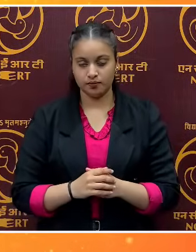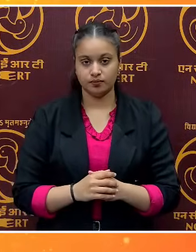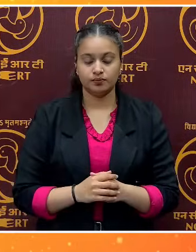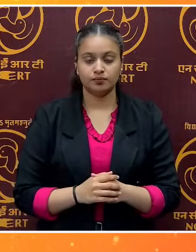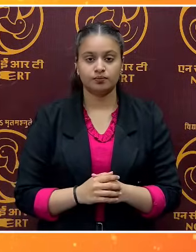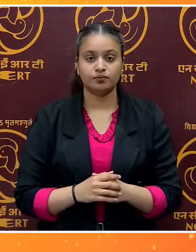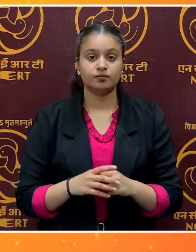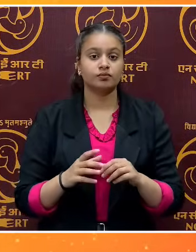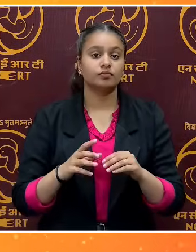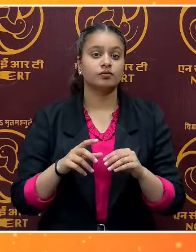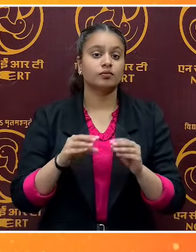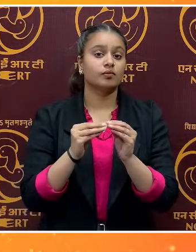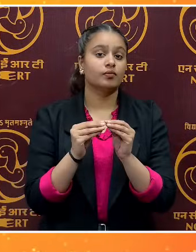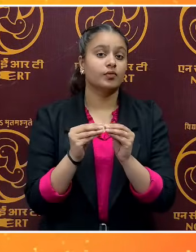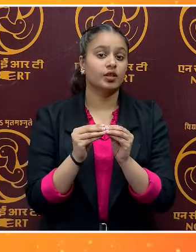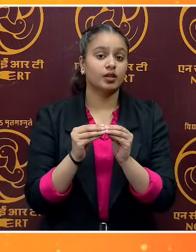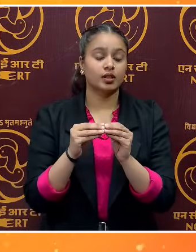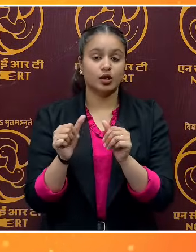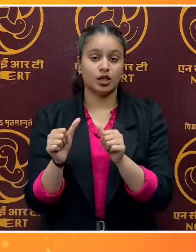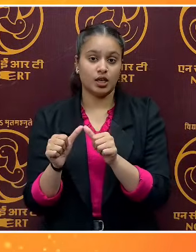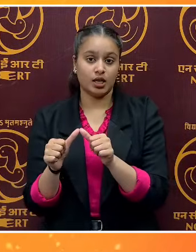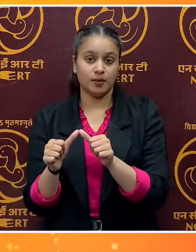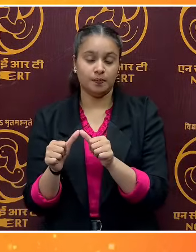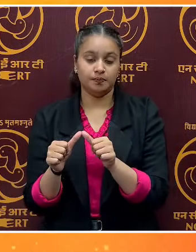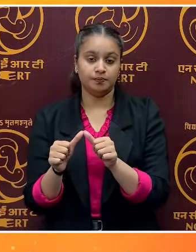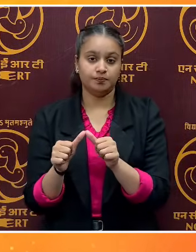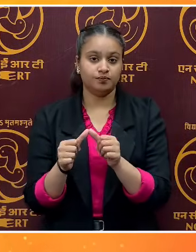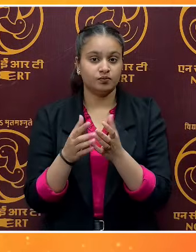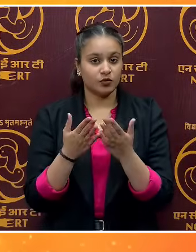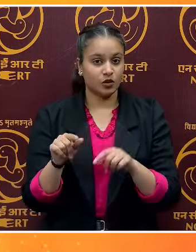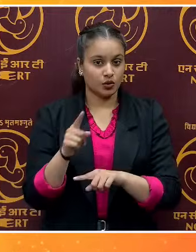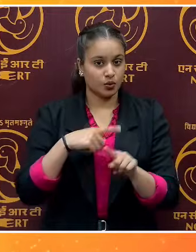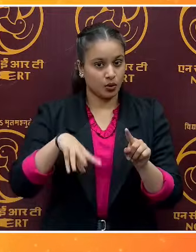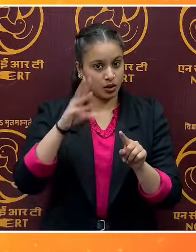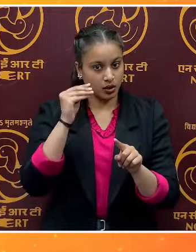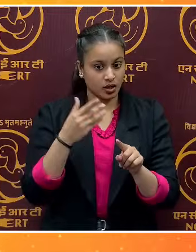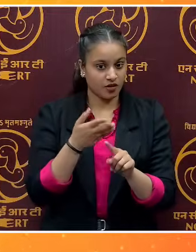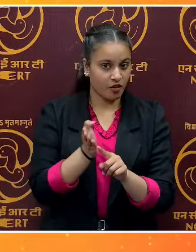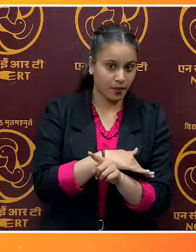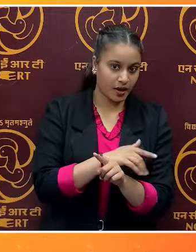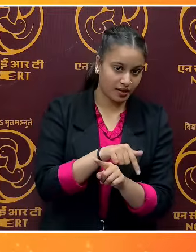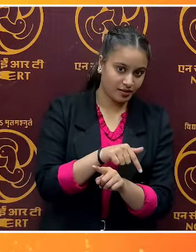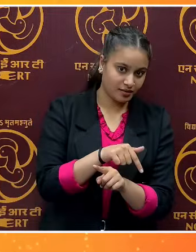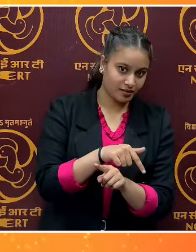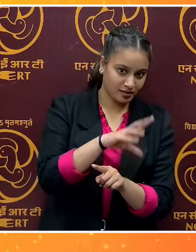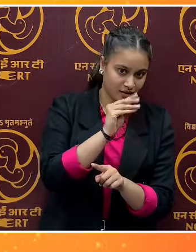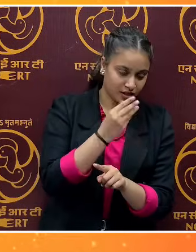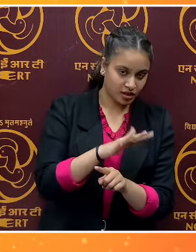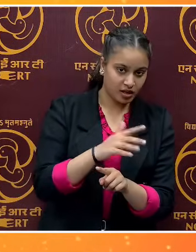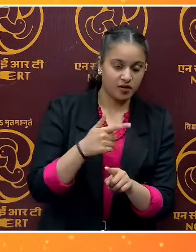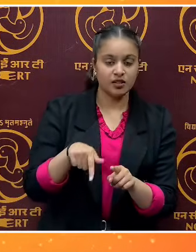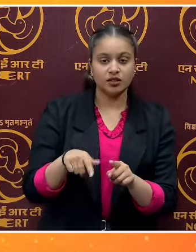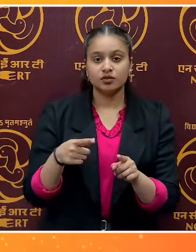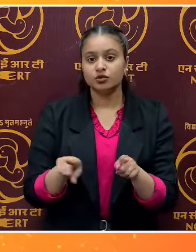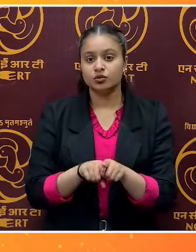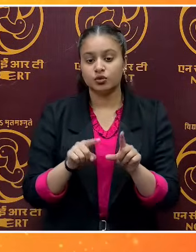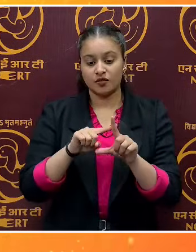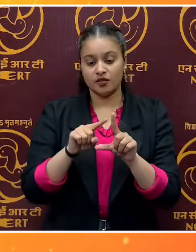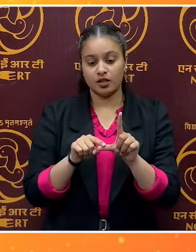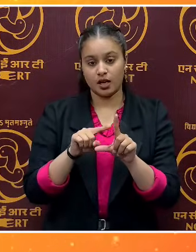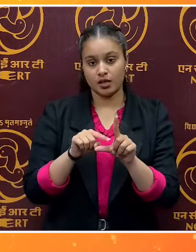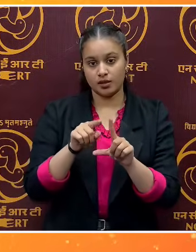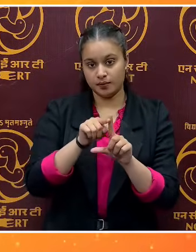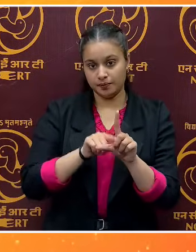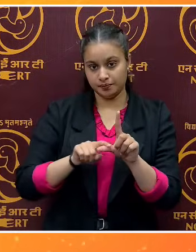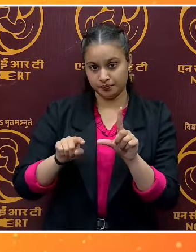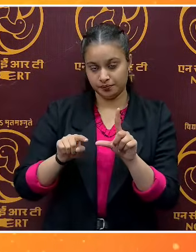and at B and A, children, as we learnt in the previous session also, we have taken this as a right angle.